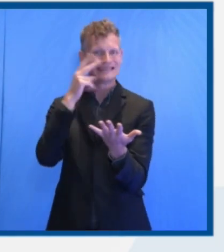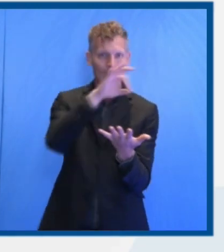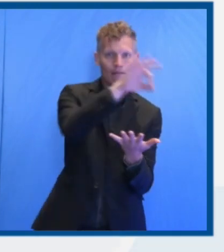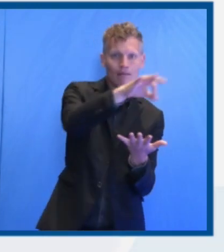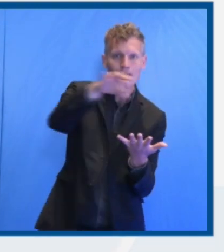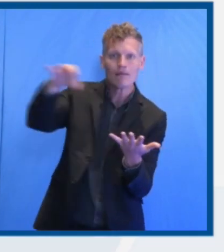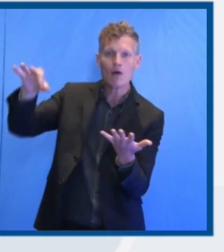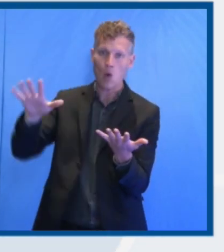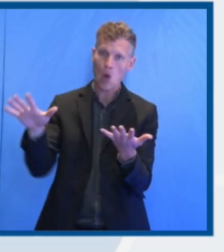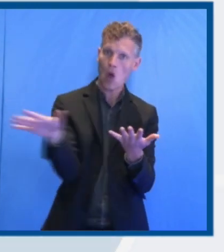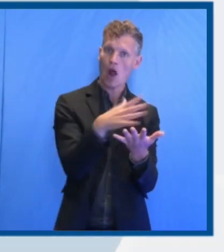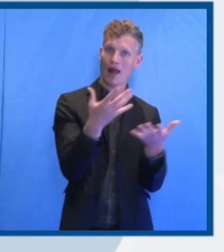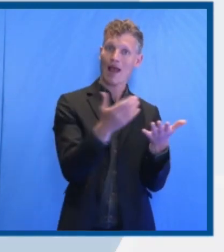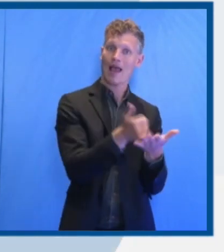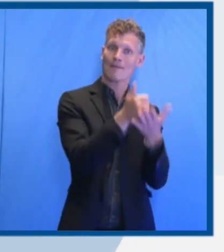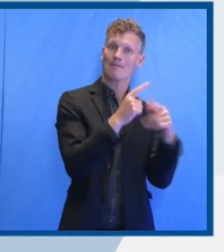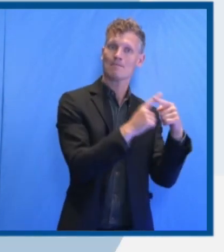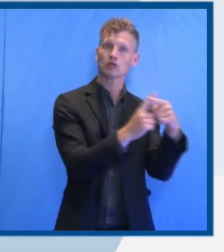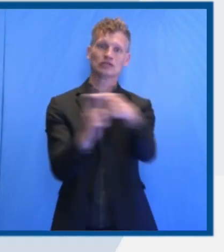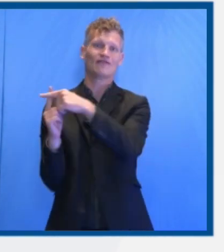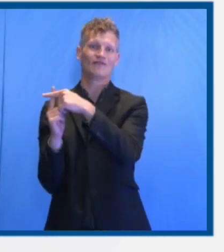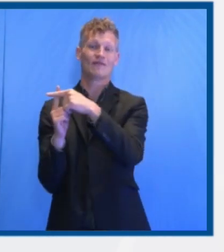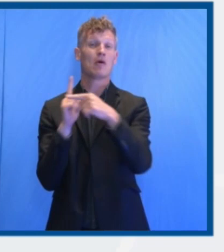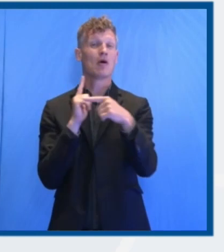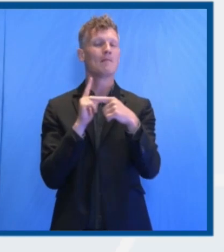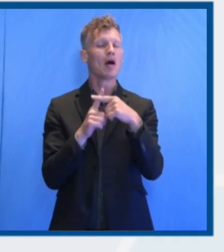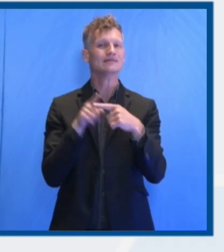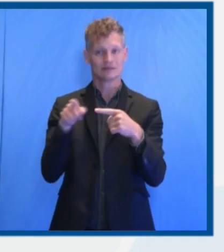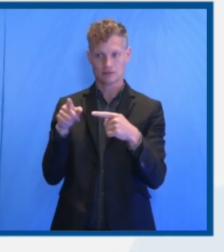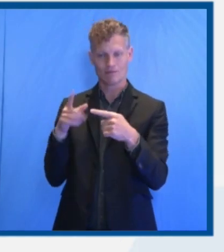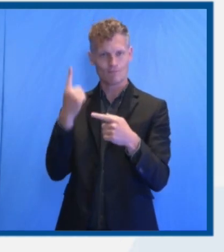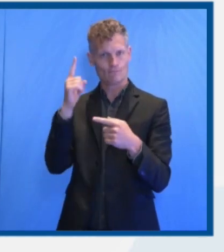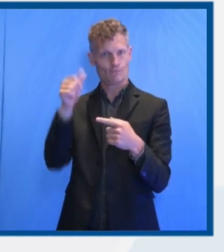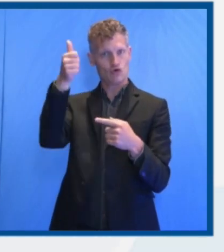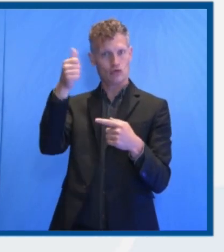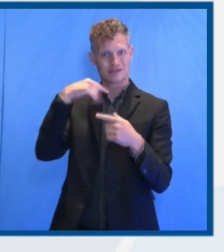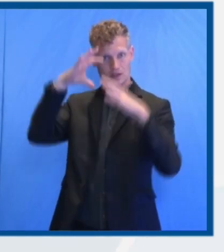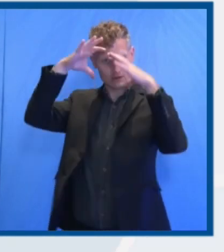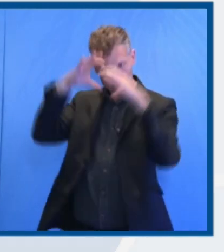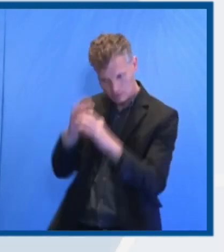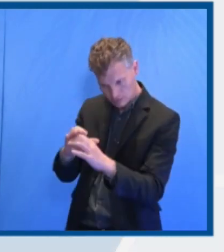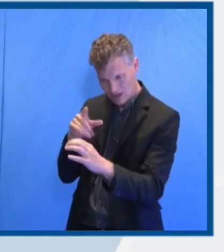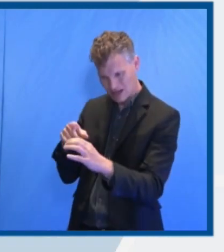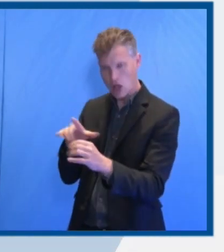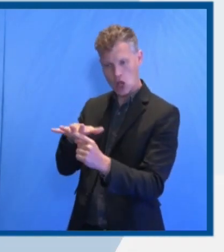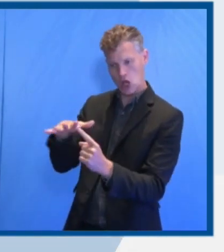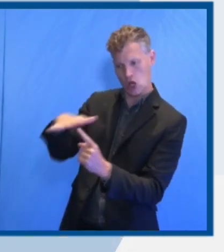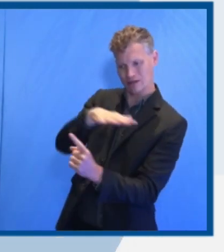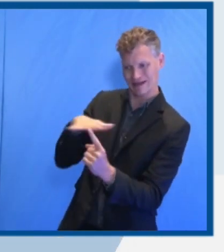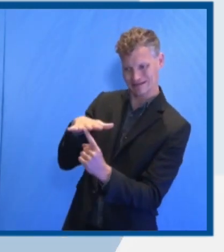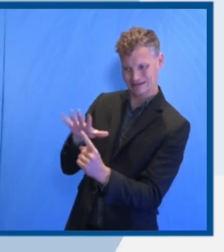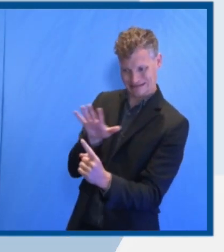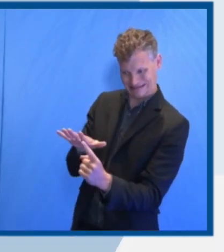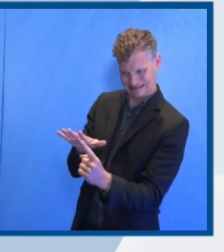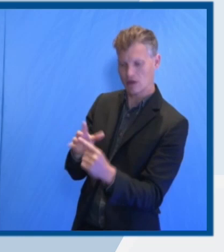also the issue of being context specific, that is localizing systematically as was mentioned. But I